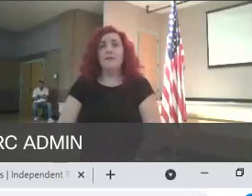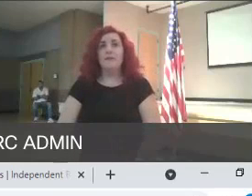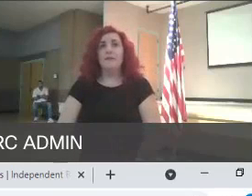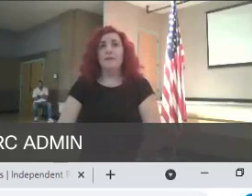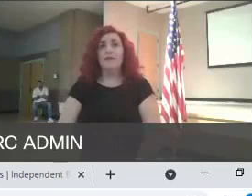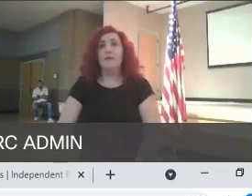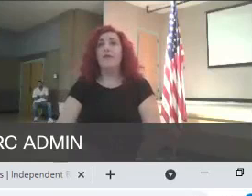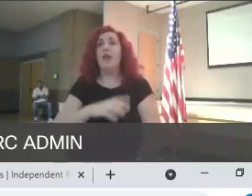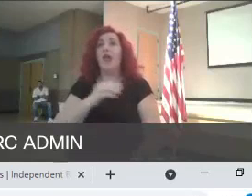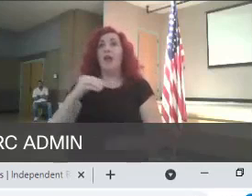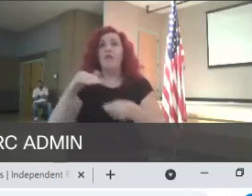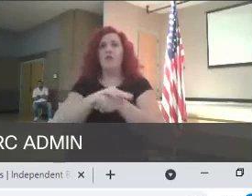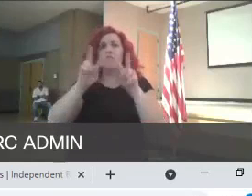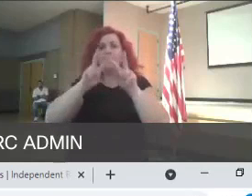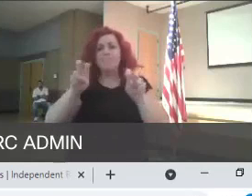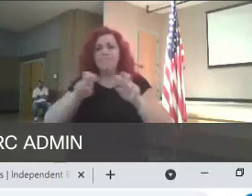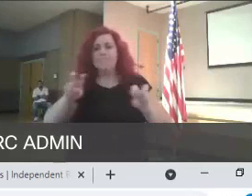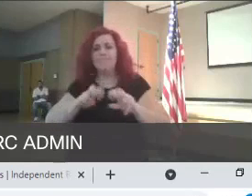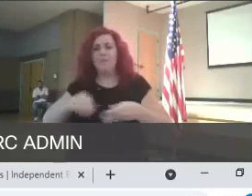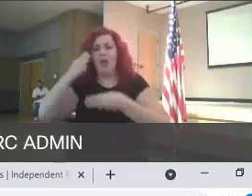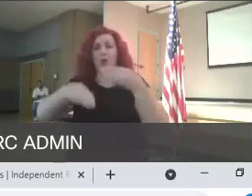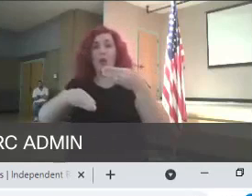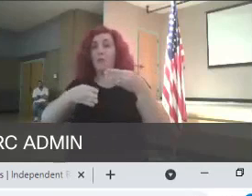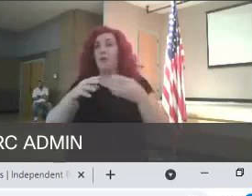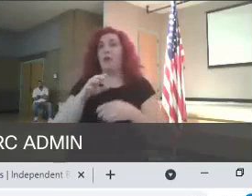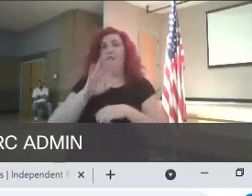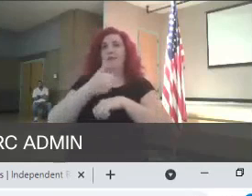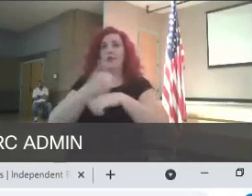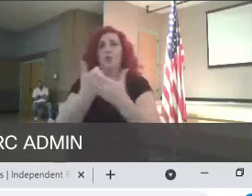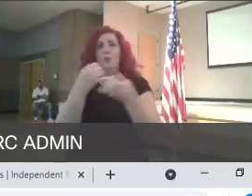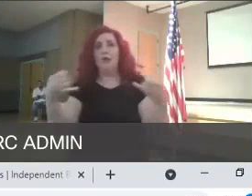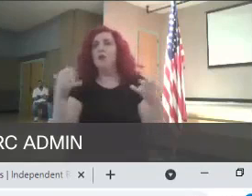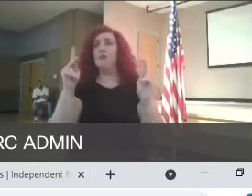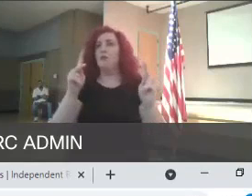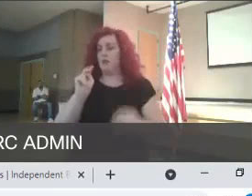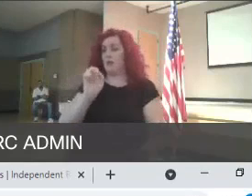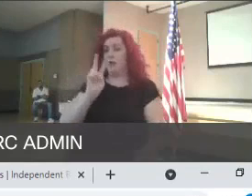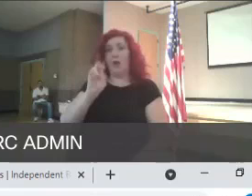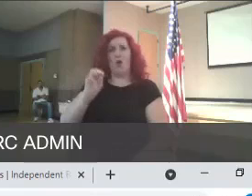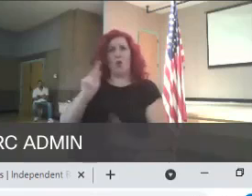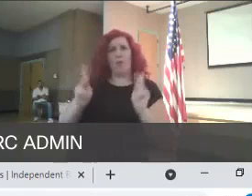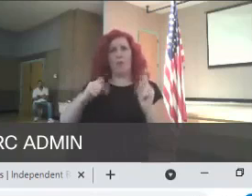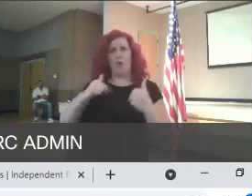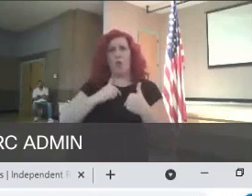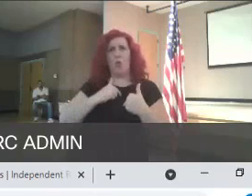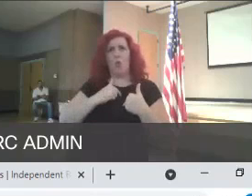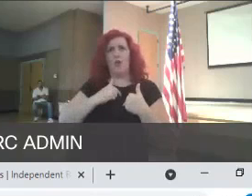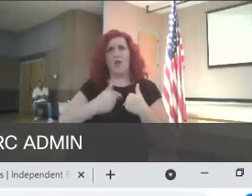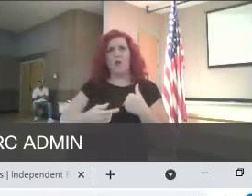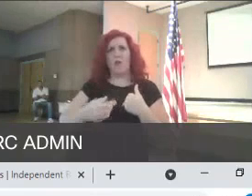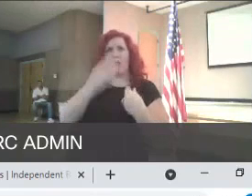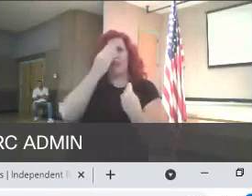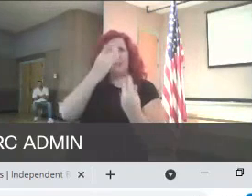the redistricting process. As Navajo people, we are the data experts for our own